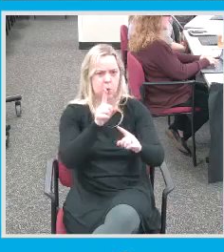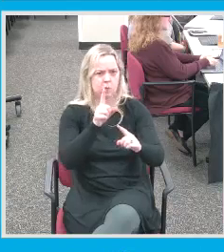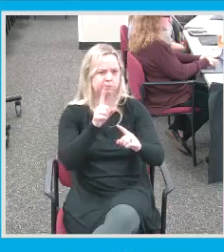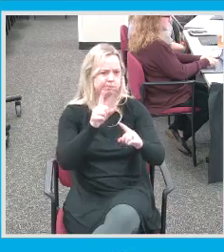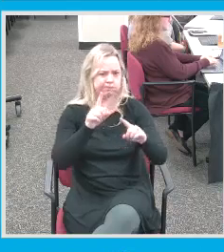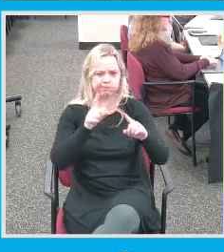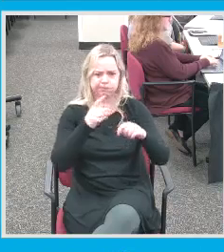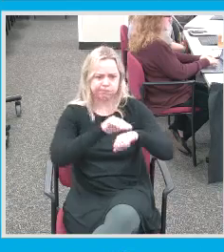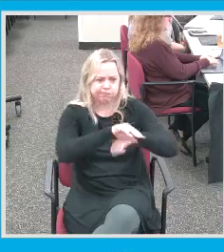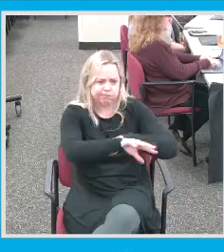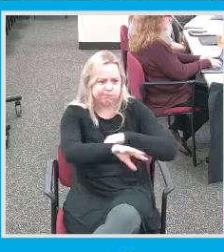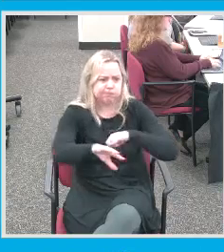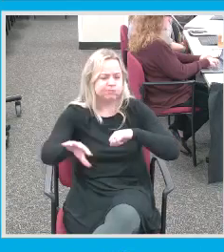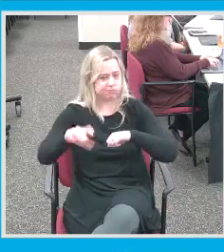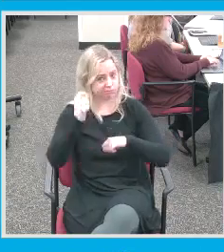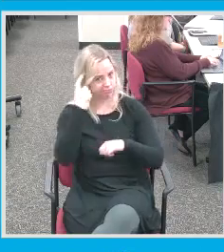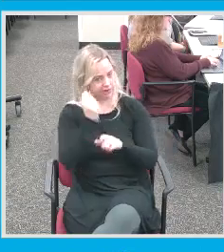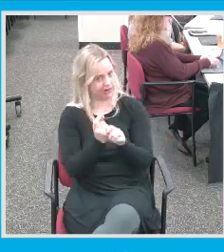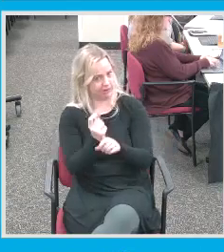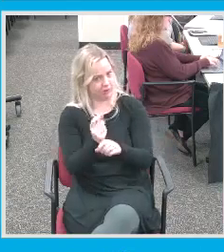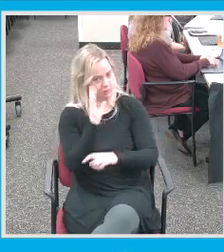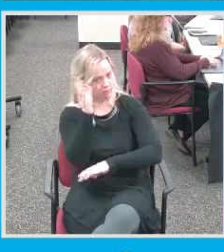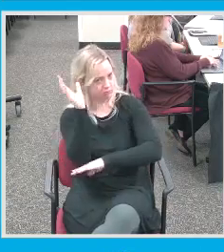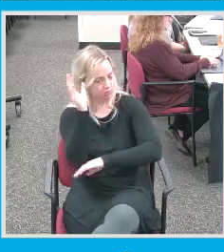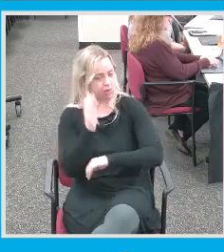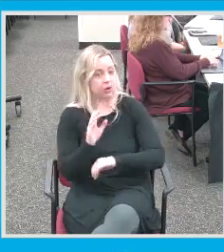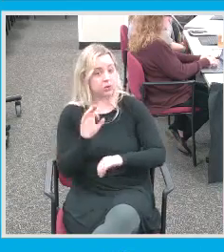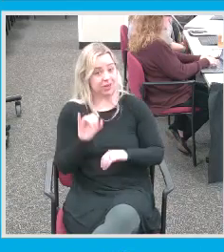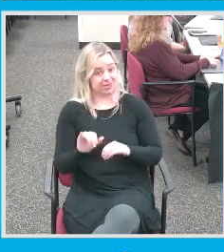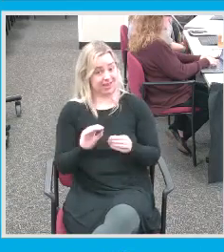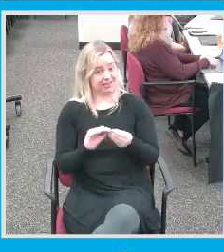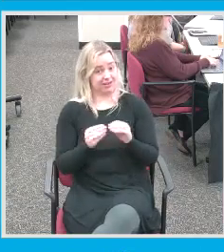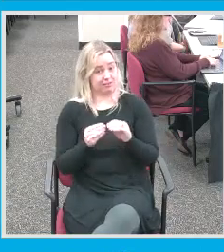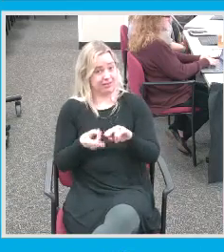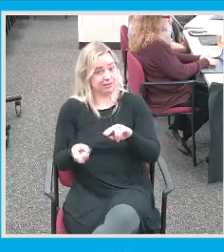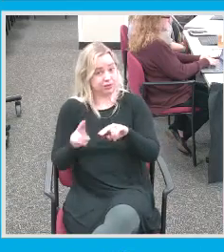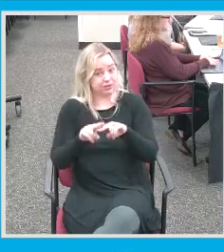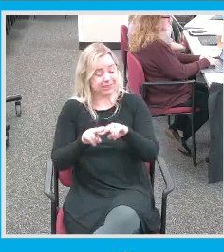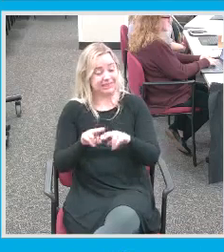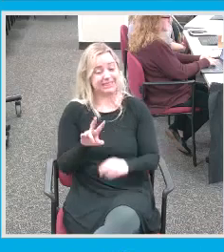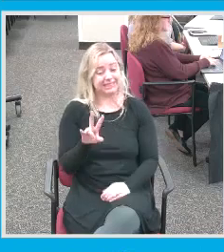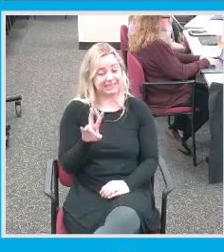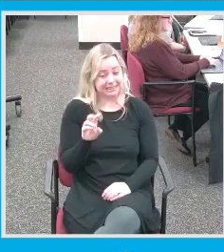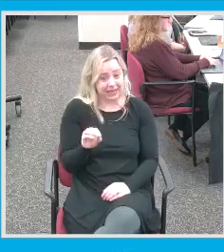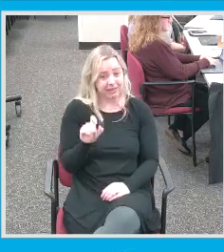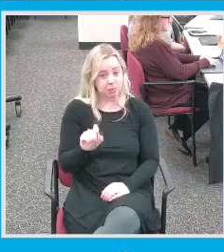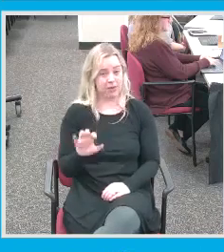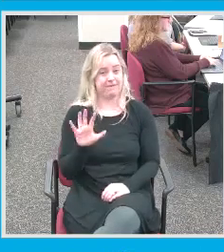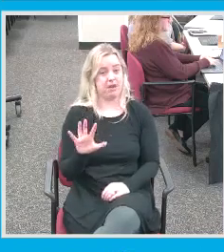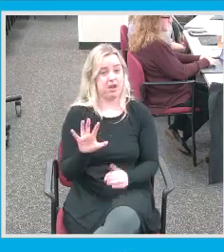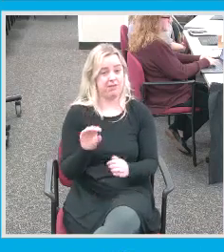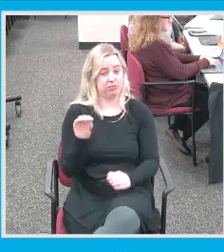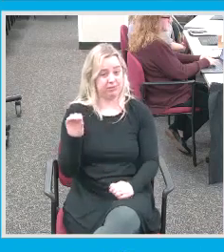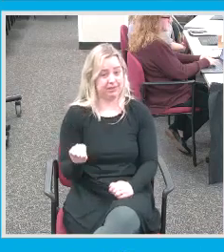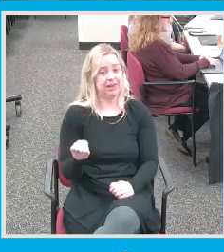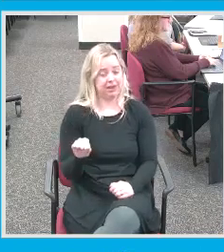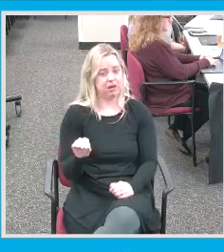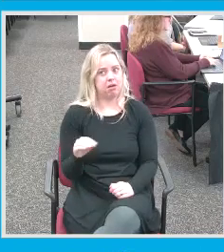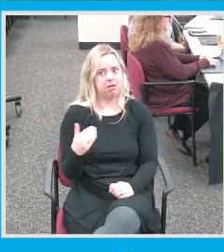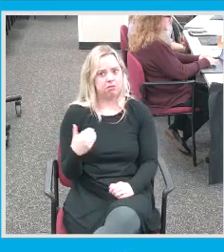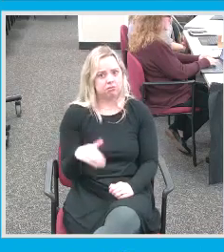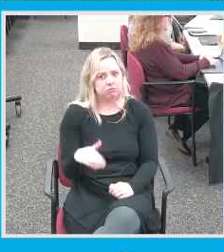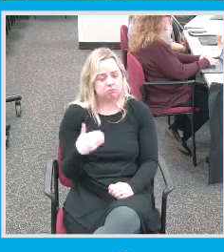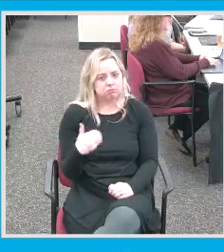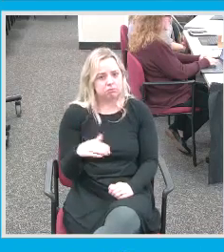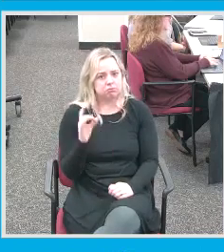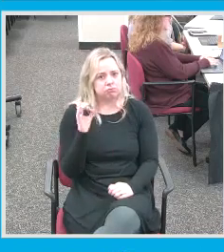year, that number increased to 70.5, which is huge. That's really what we need.